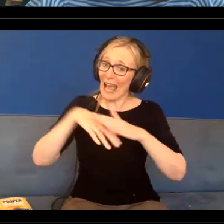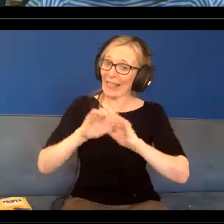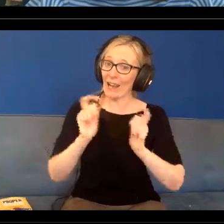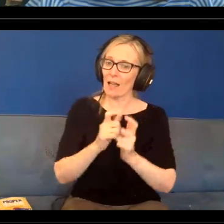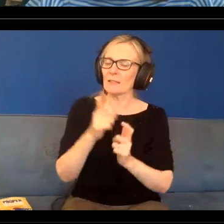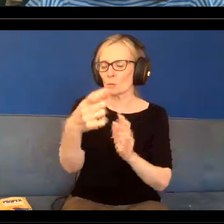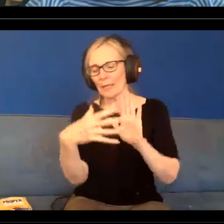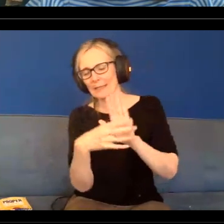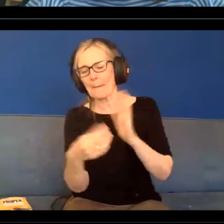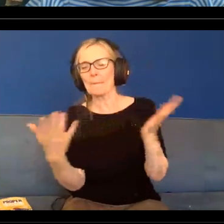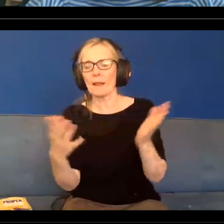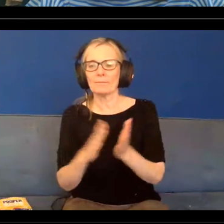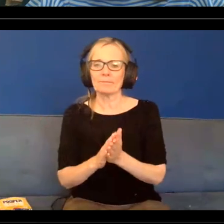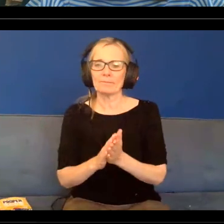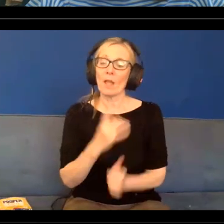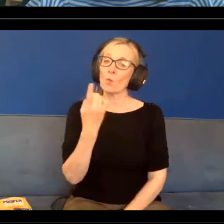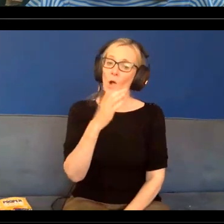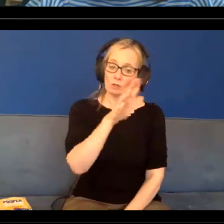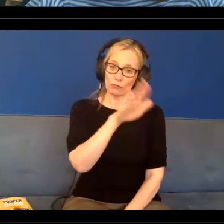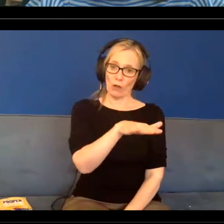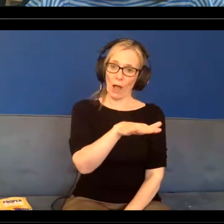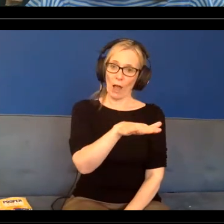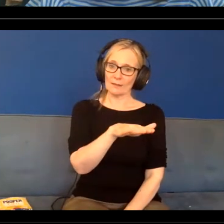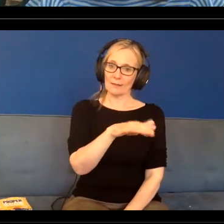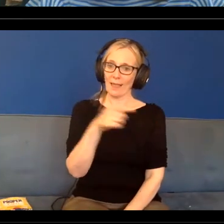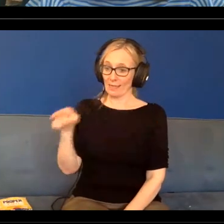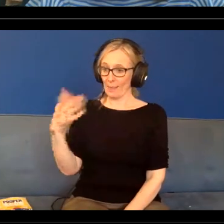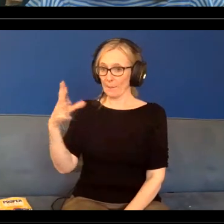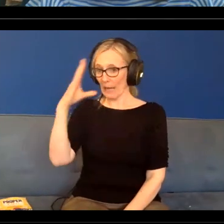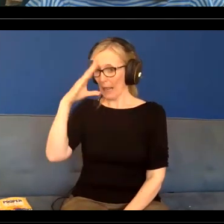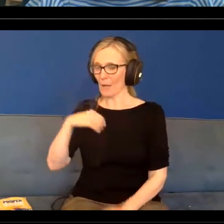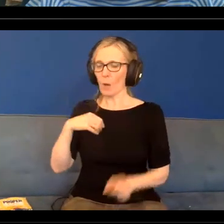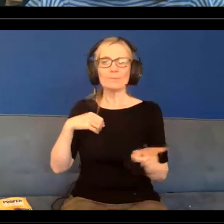child, I was told that they really don't like being